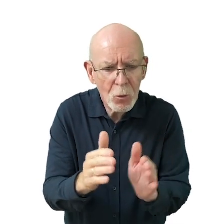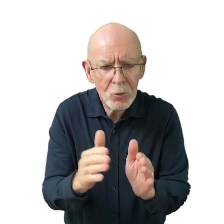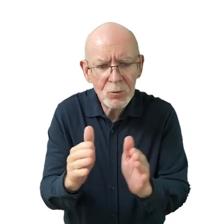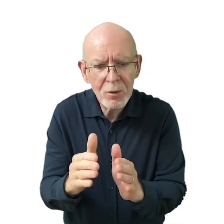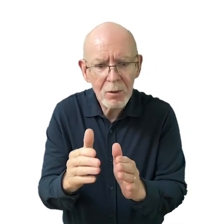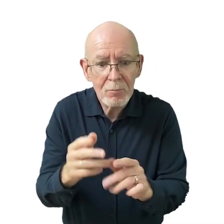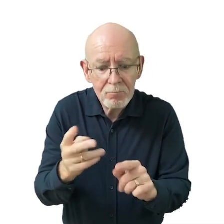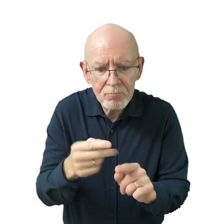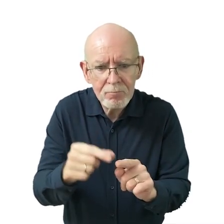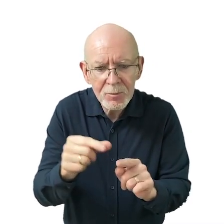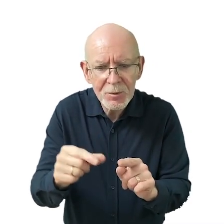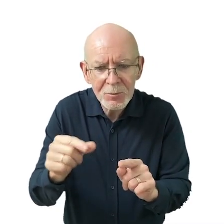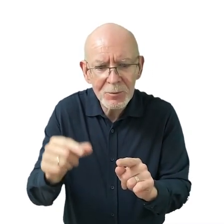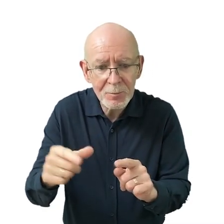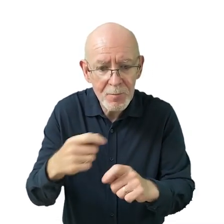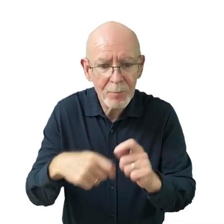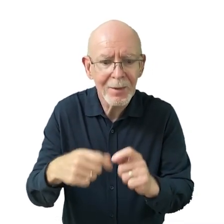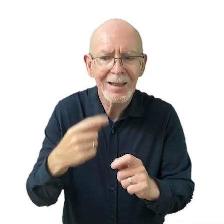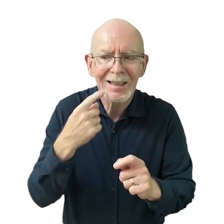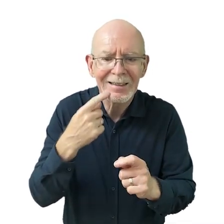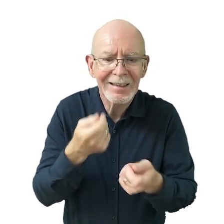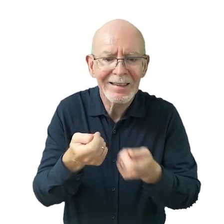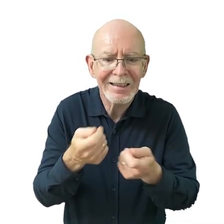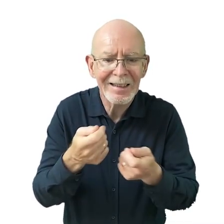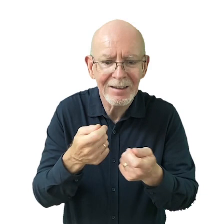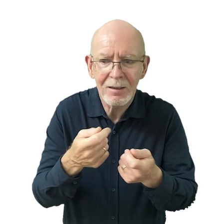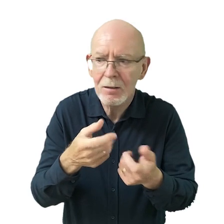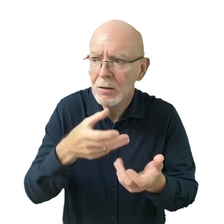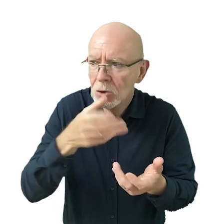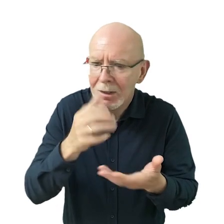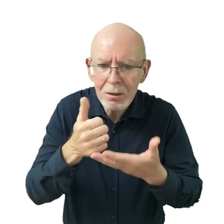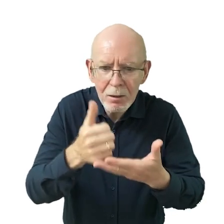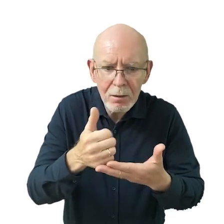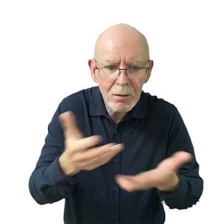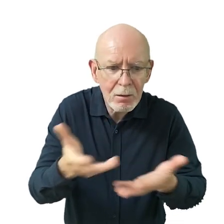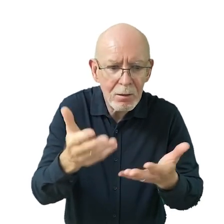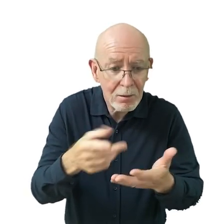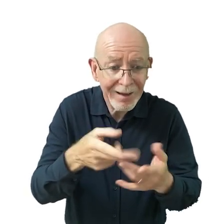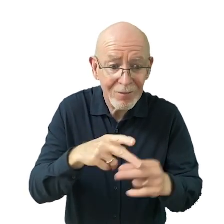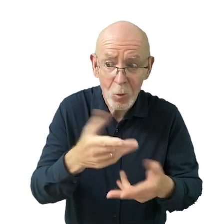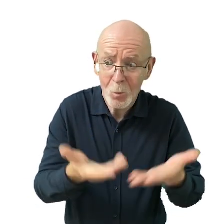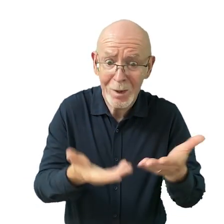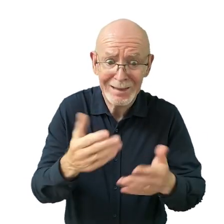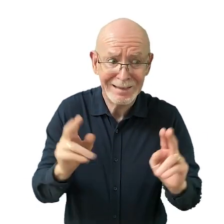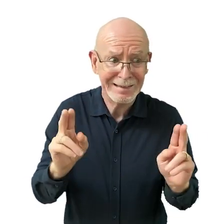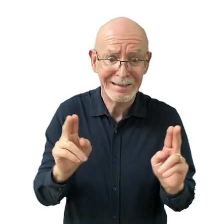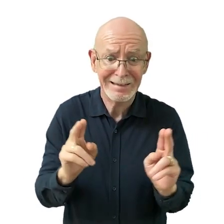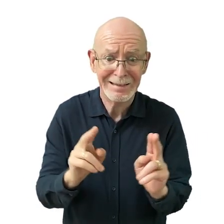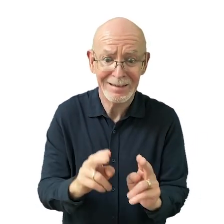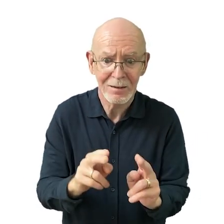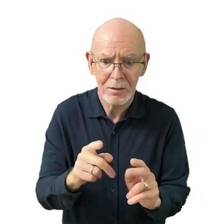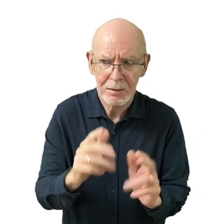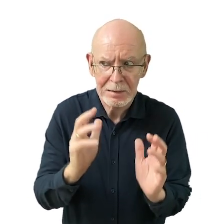often and have easy to manage snacks and nourishing drinks. If you are losing weight and